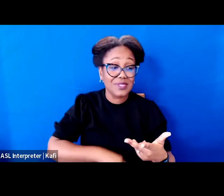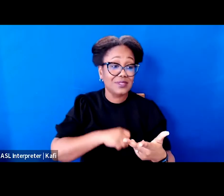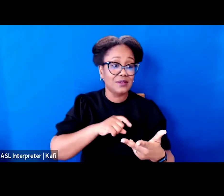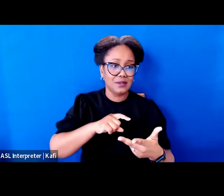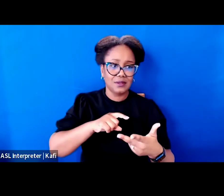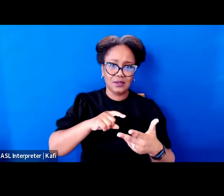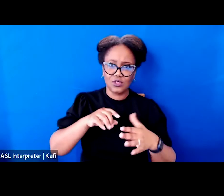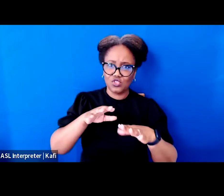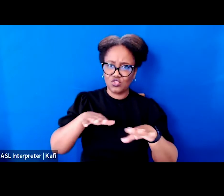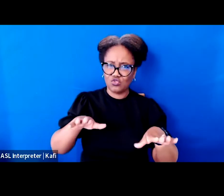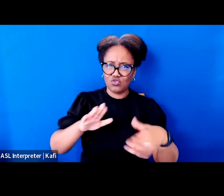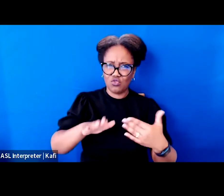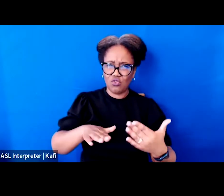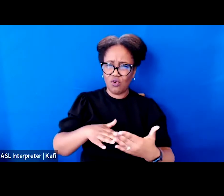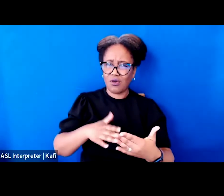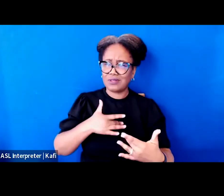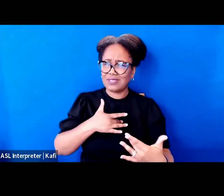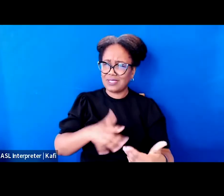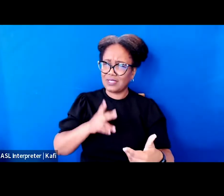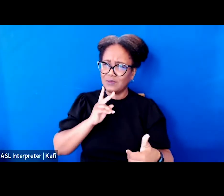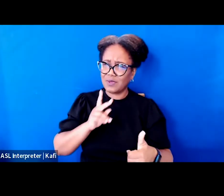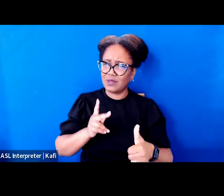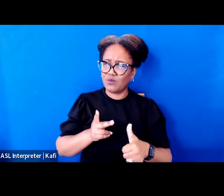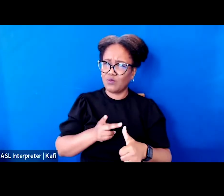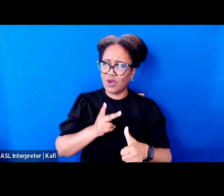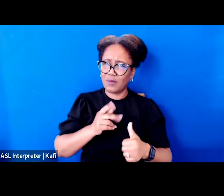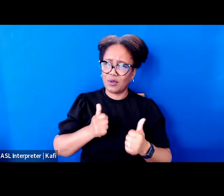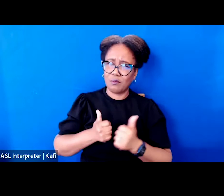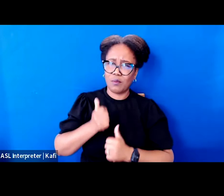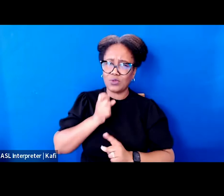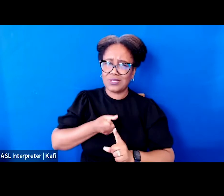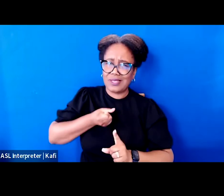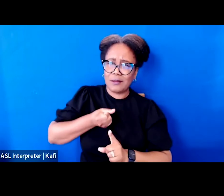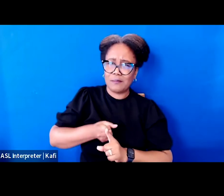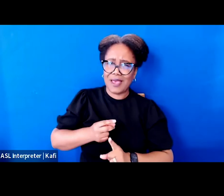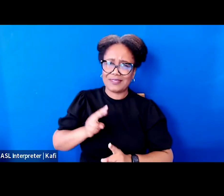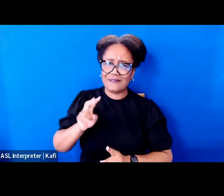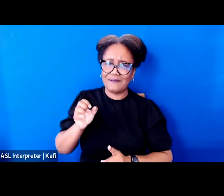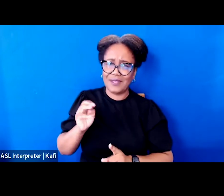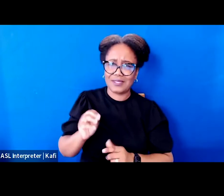primary victims and survivors. I think that's important for us to note because that